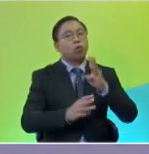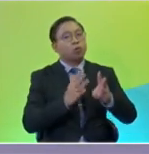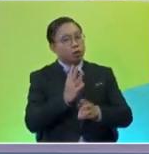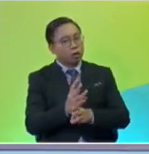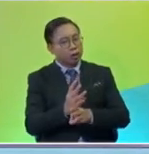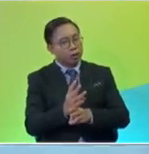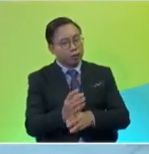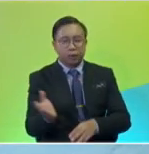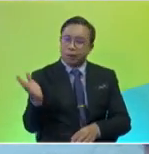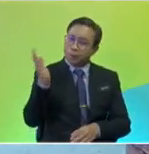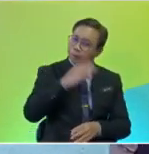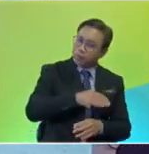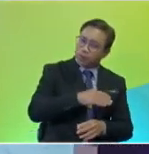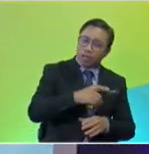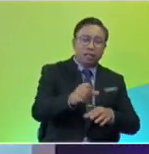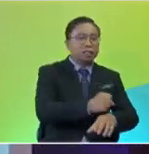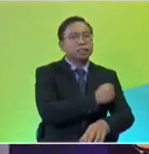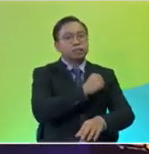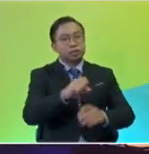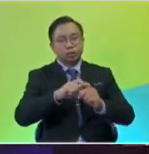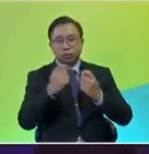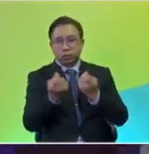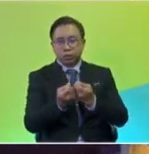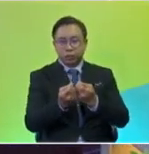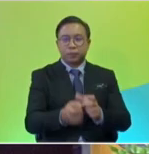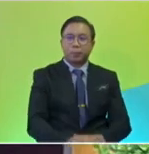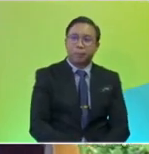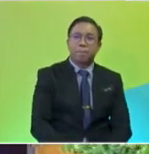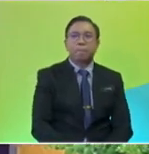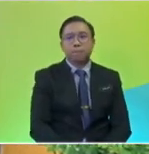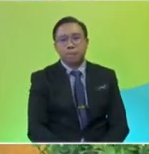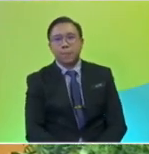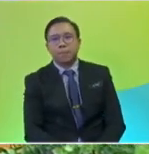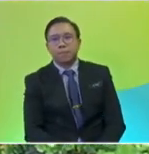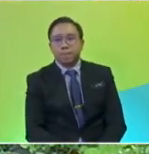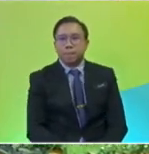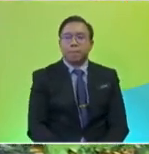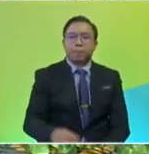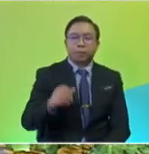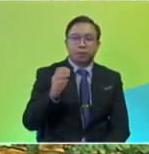One more time.